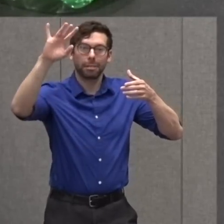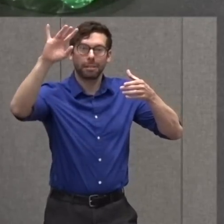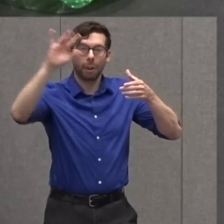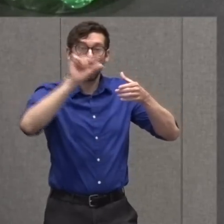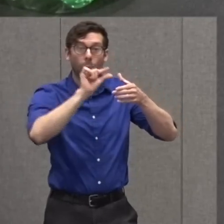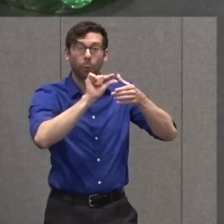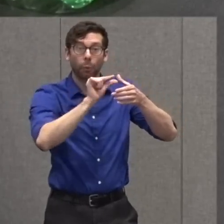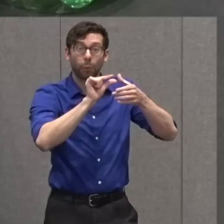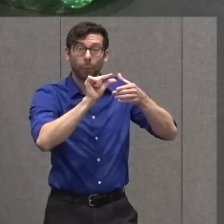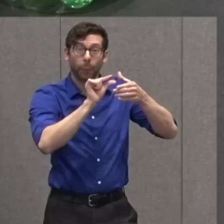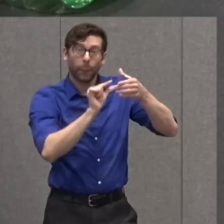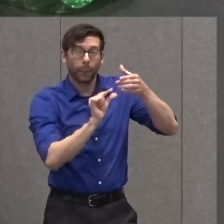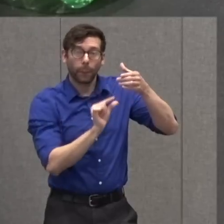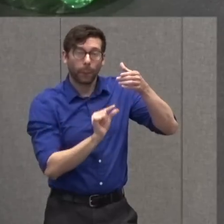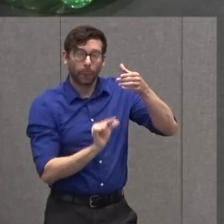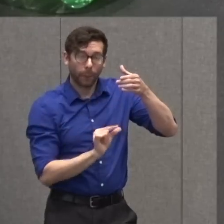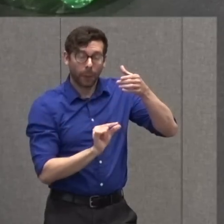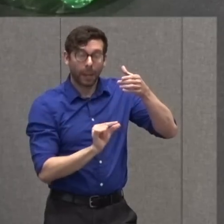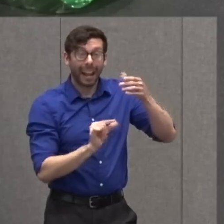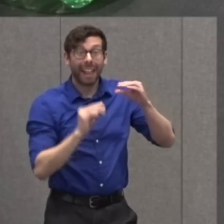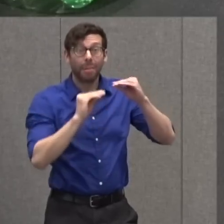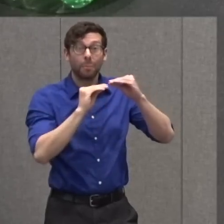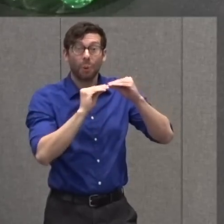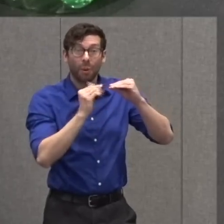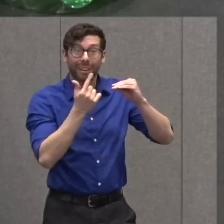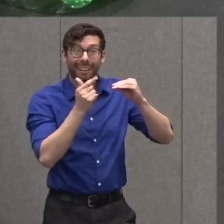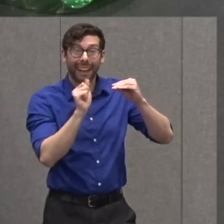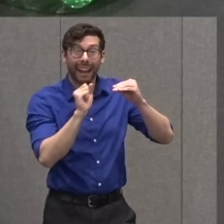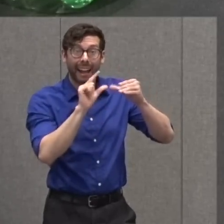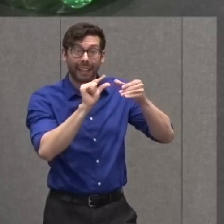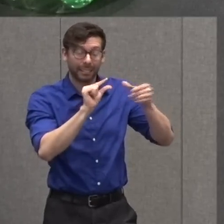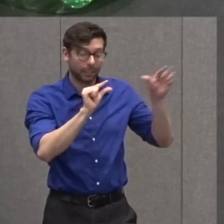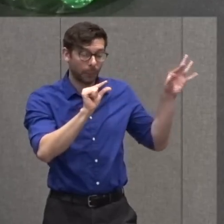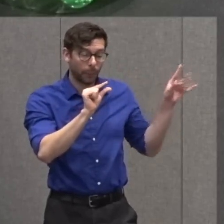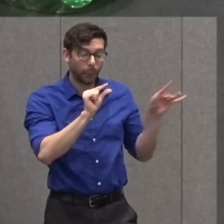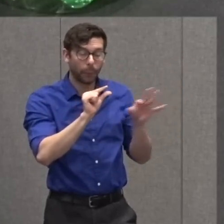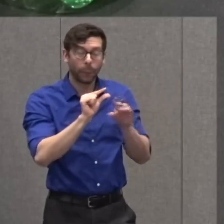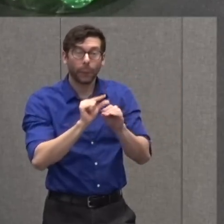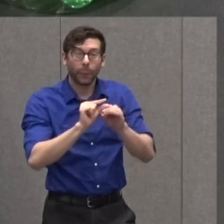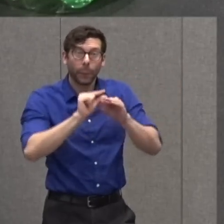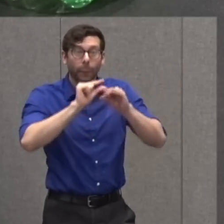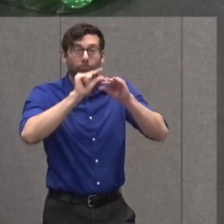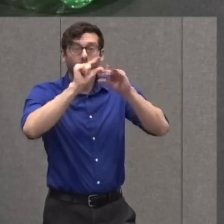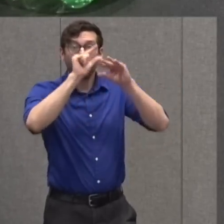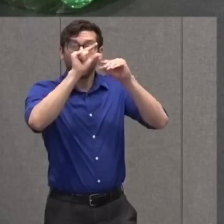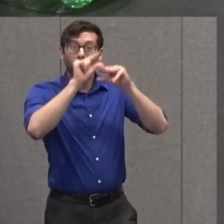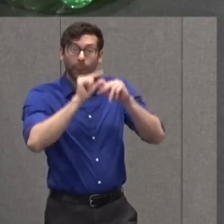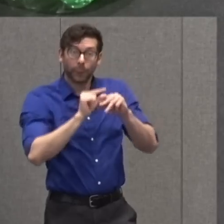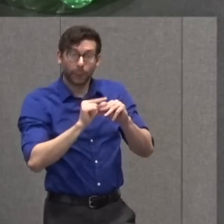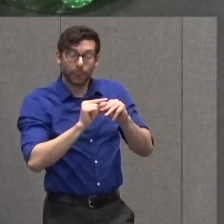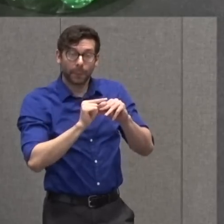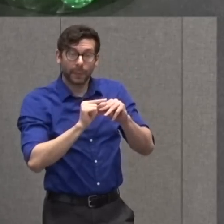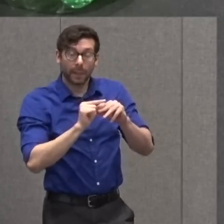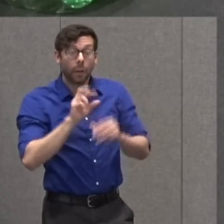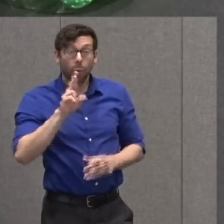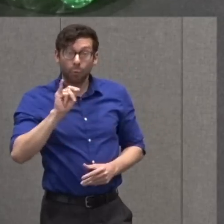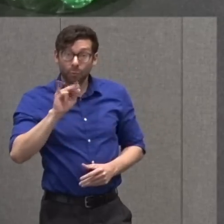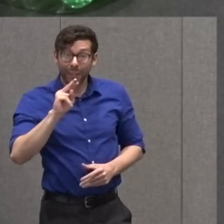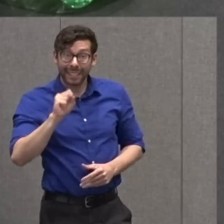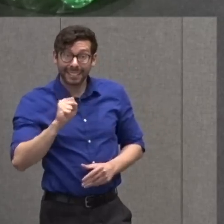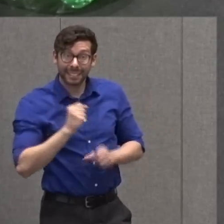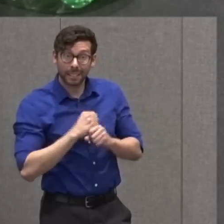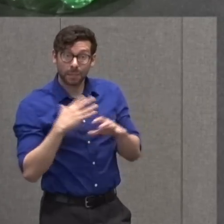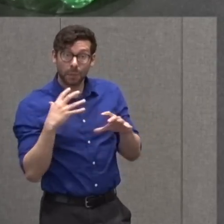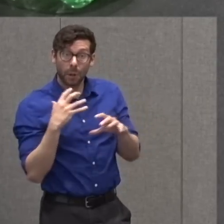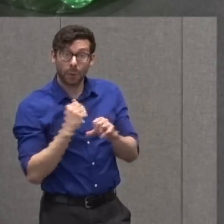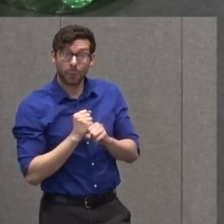collect and make the raisins come up and down. Are our raisins exploding? No, the raisins aren't exploding. The raisins are